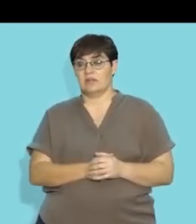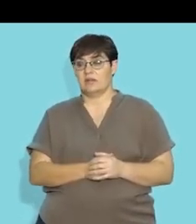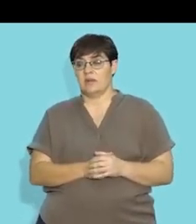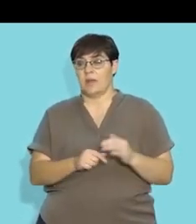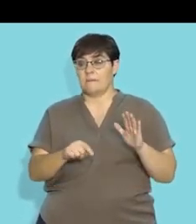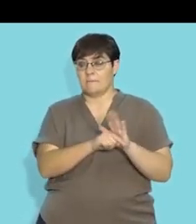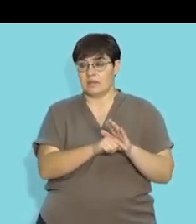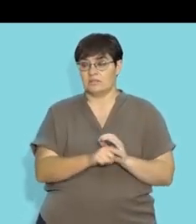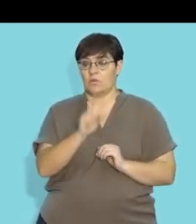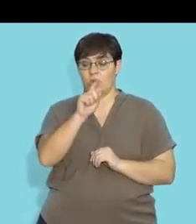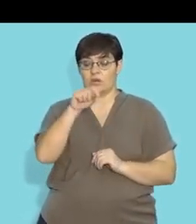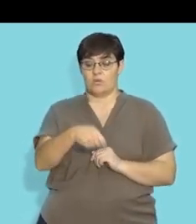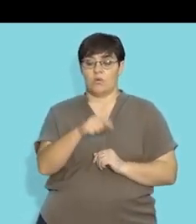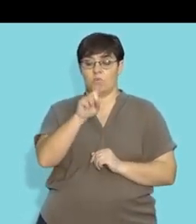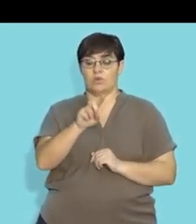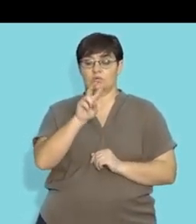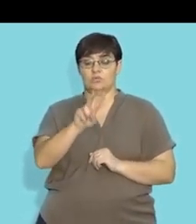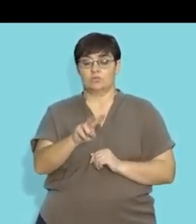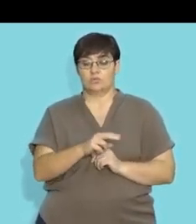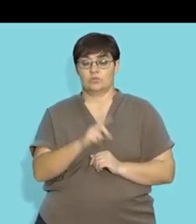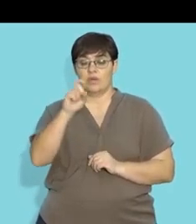11.7 minus